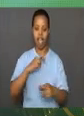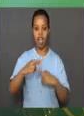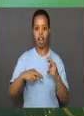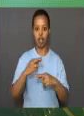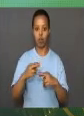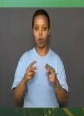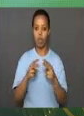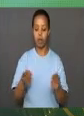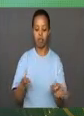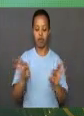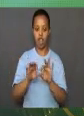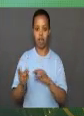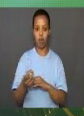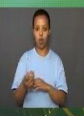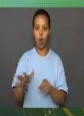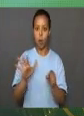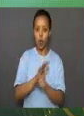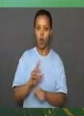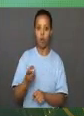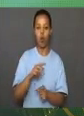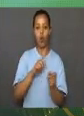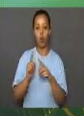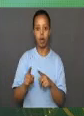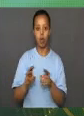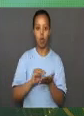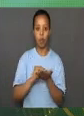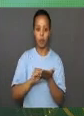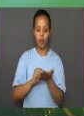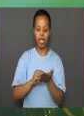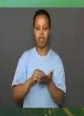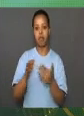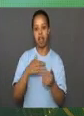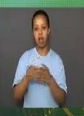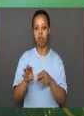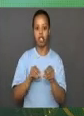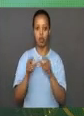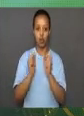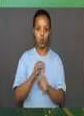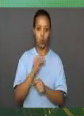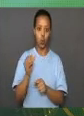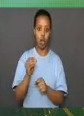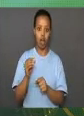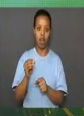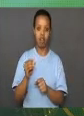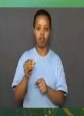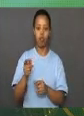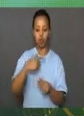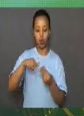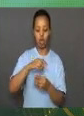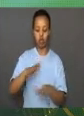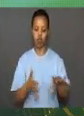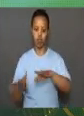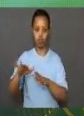more efficient than if the molecules were mobile and able to float around in